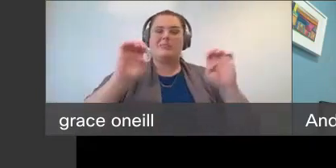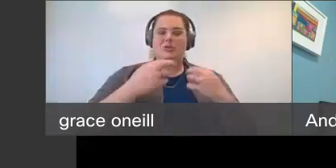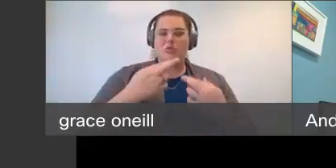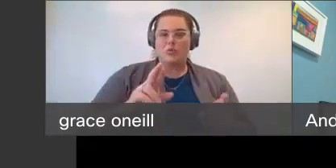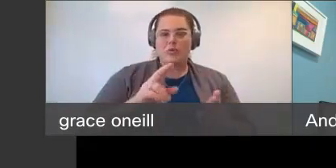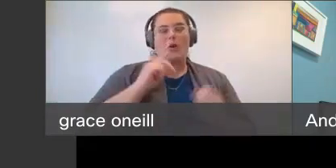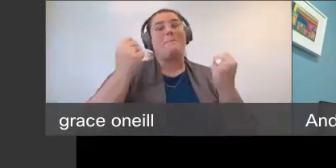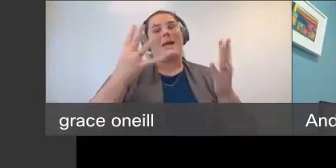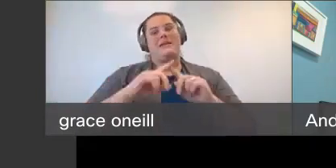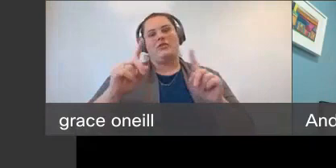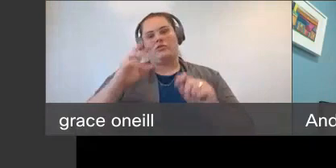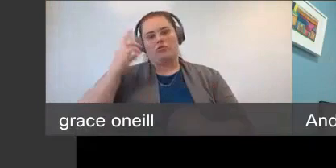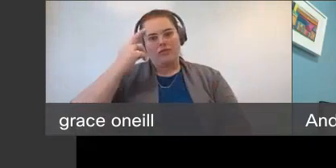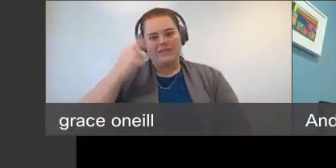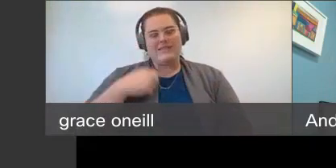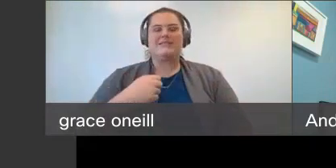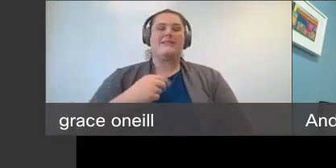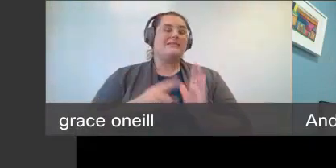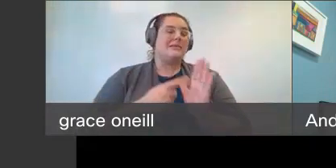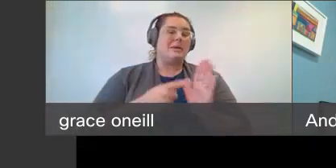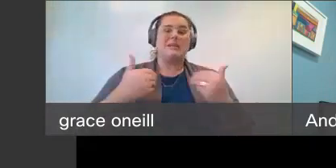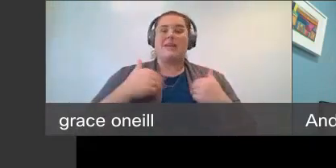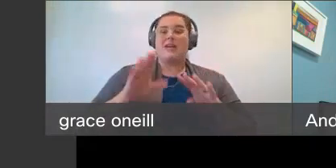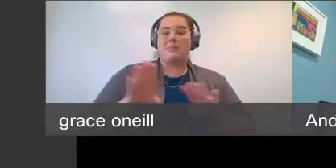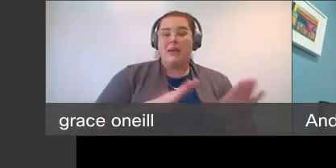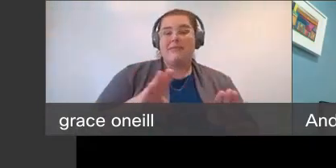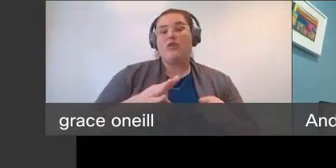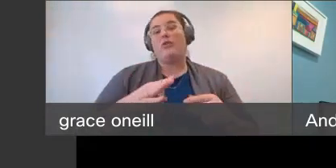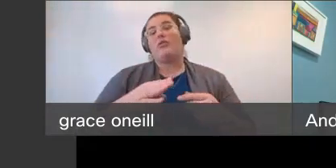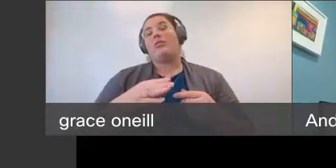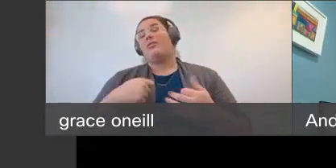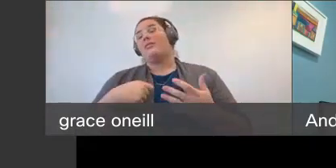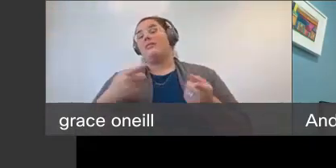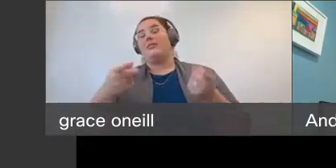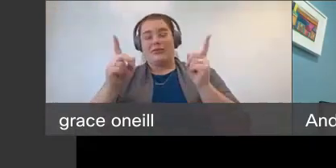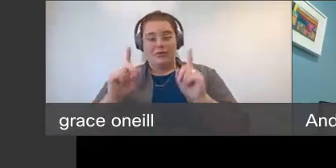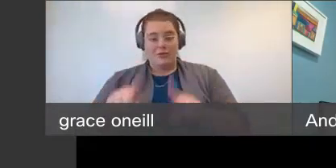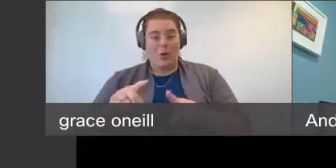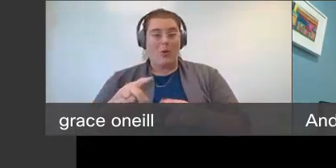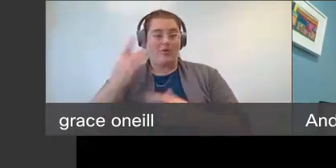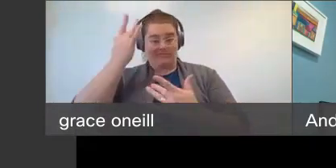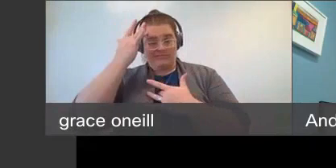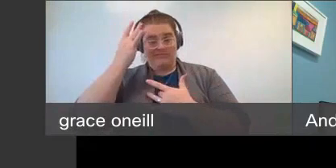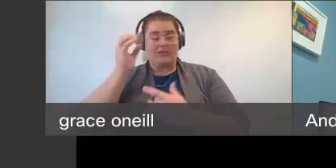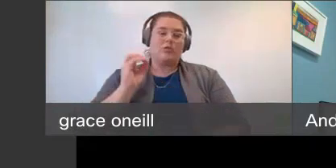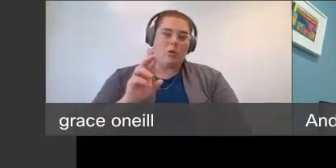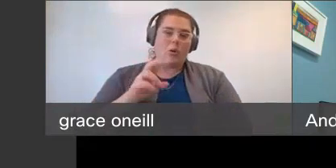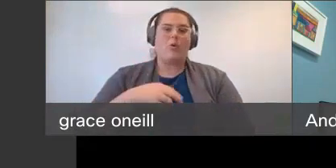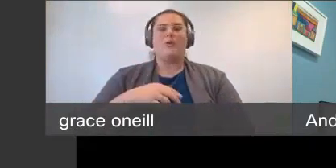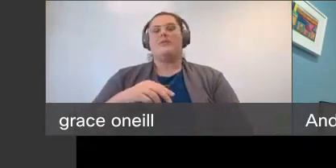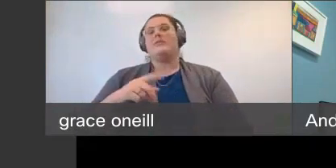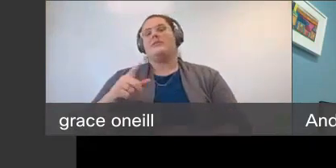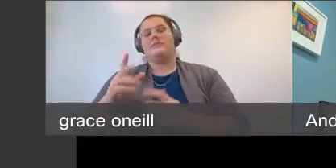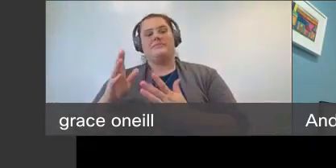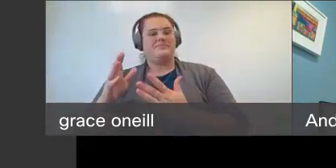such as pulmonary or GI or behavioral. They use the ER. And when they go to the ER, they tend to get hospitalized